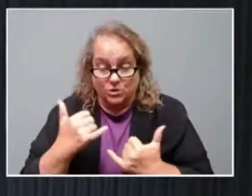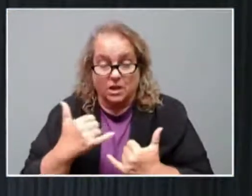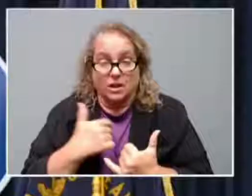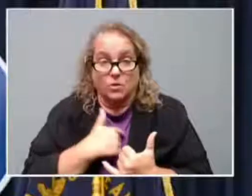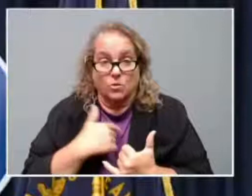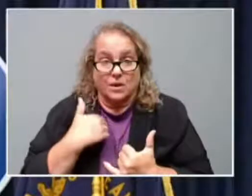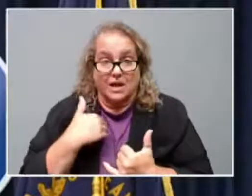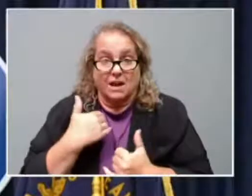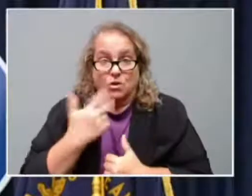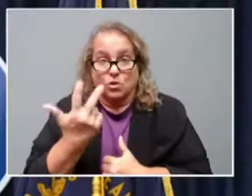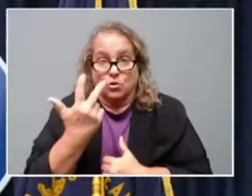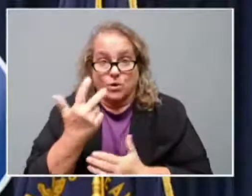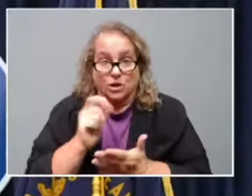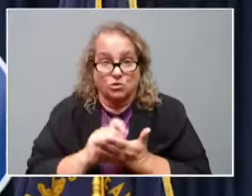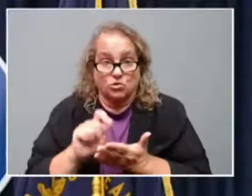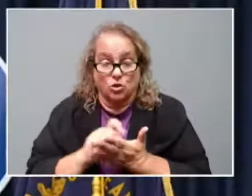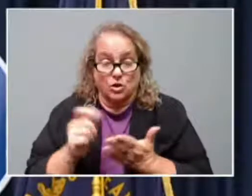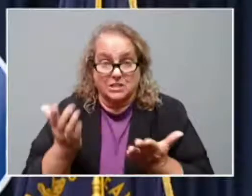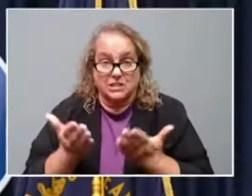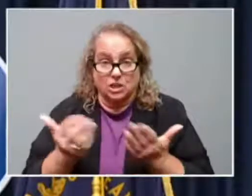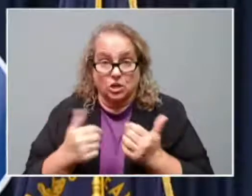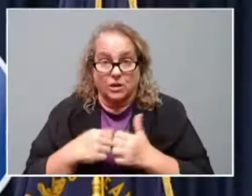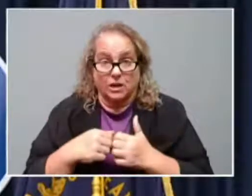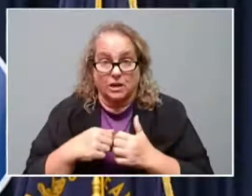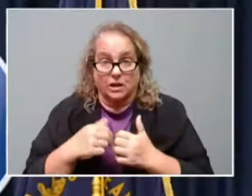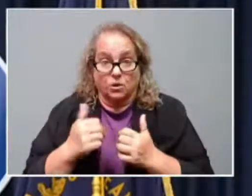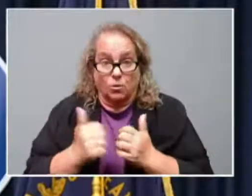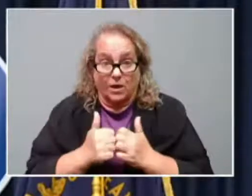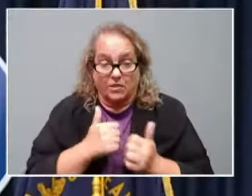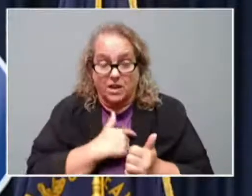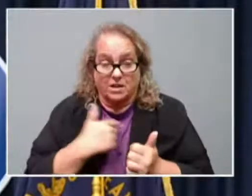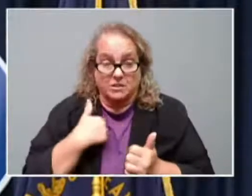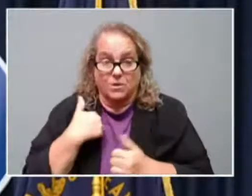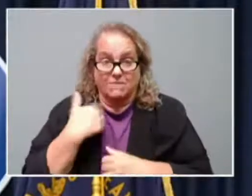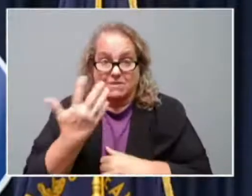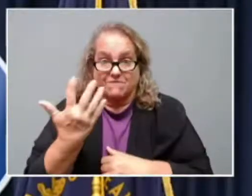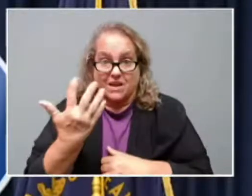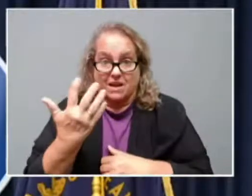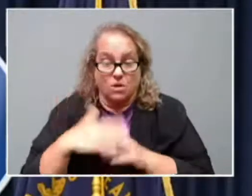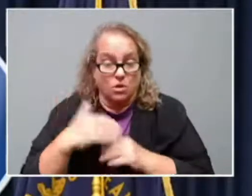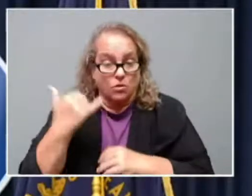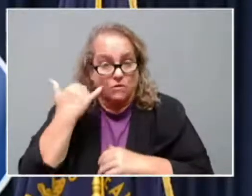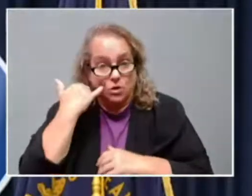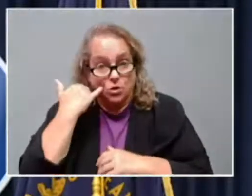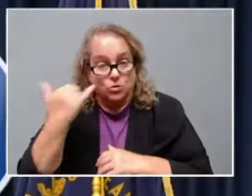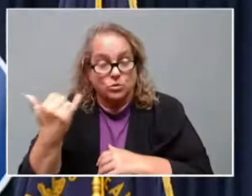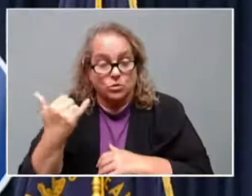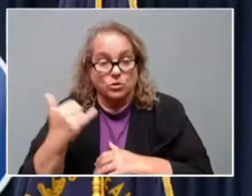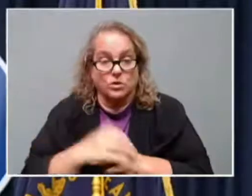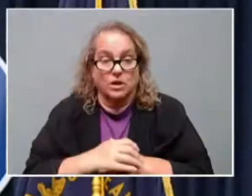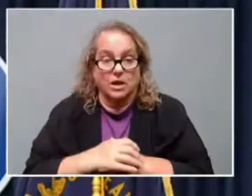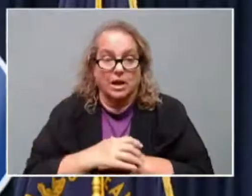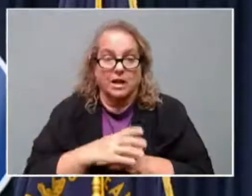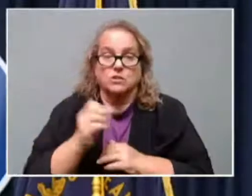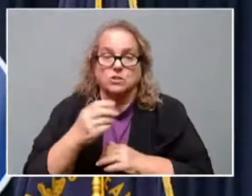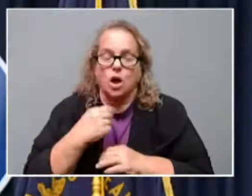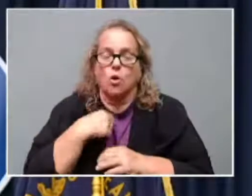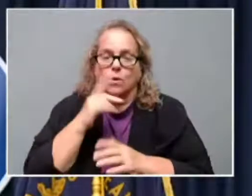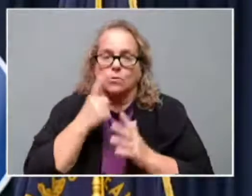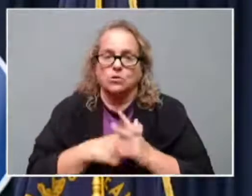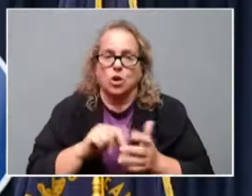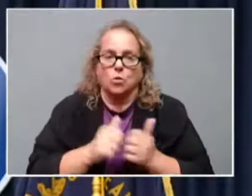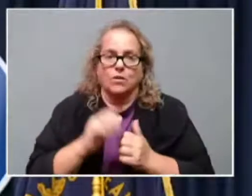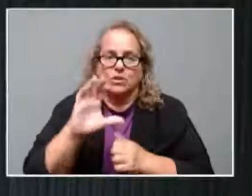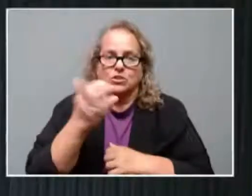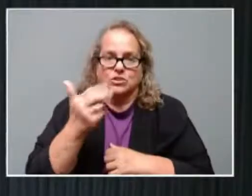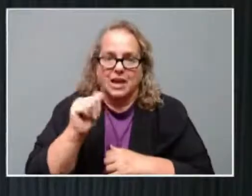3 journalists here with us. We have 5 with us virtually, and we'll start with Chad. Governor, I